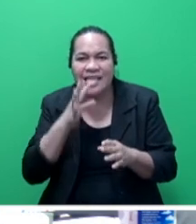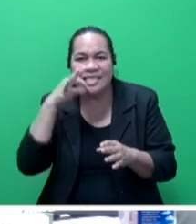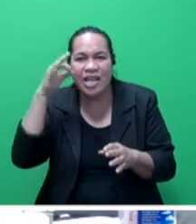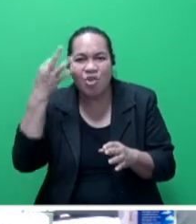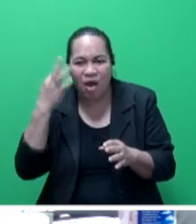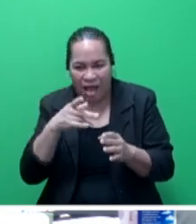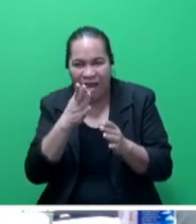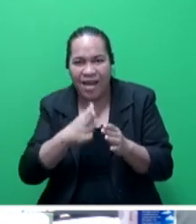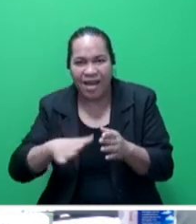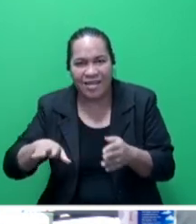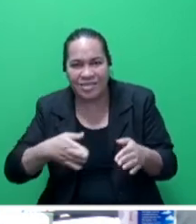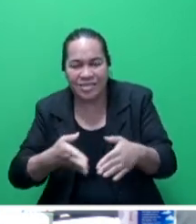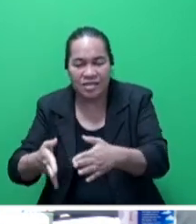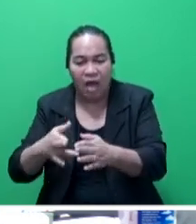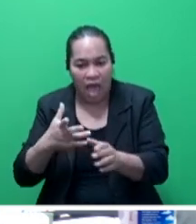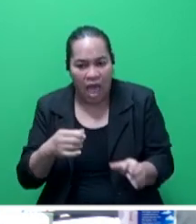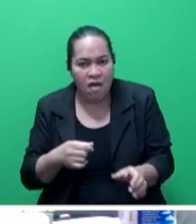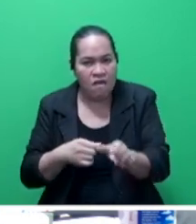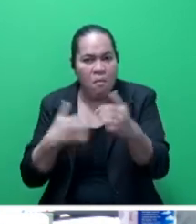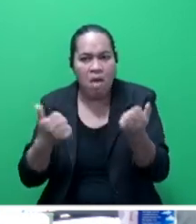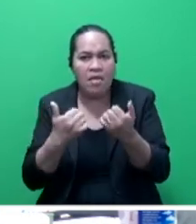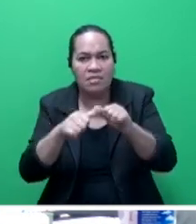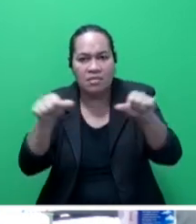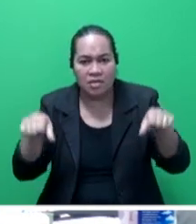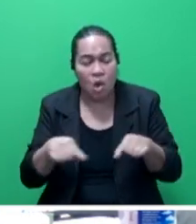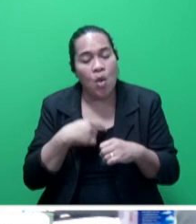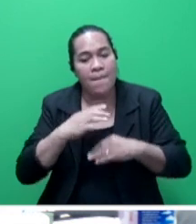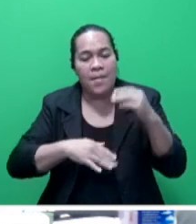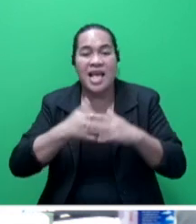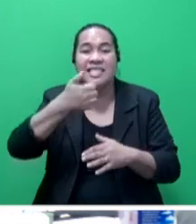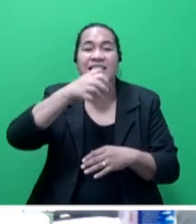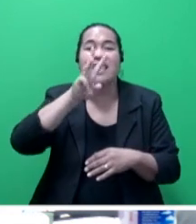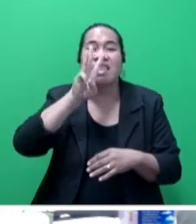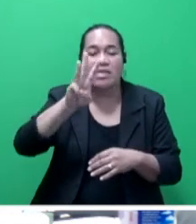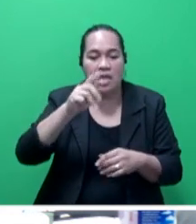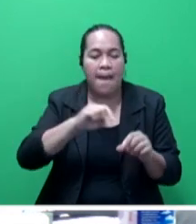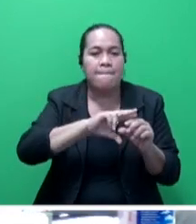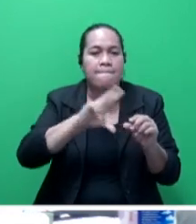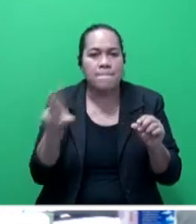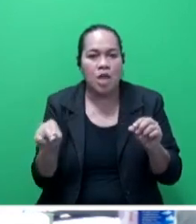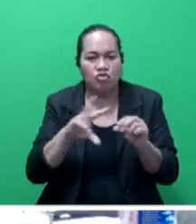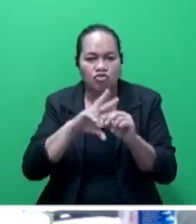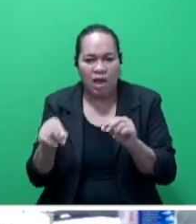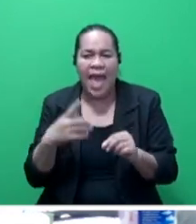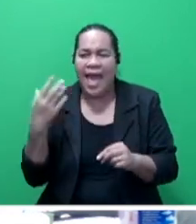sir. And so many others. We've built about 63 bridges, 63 out of